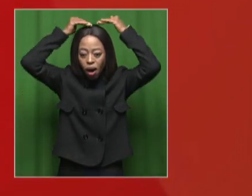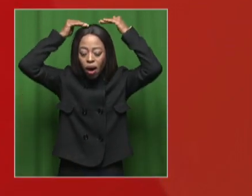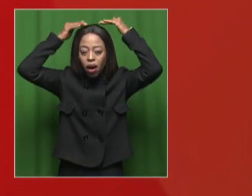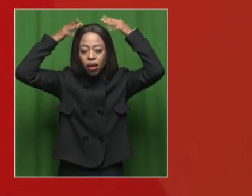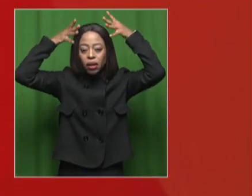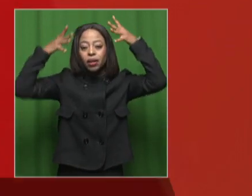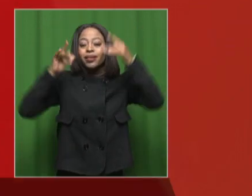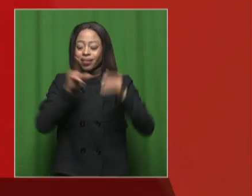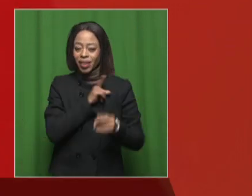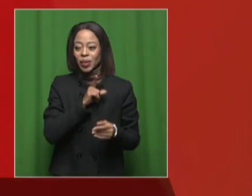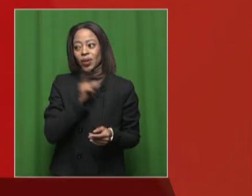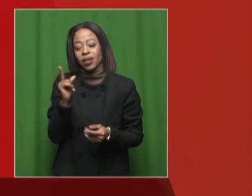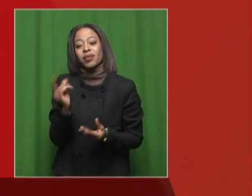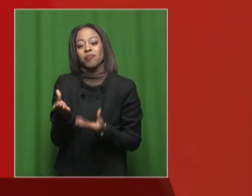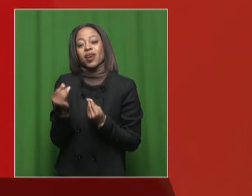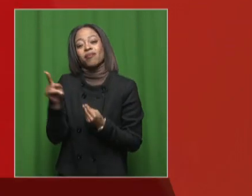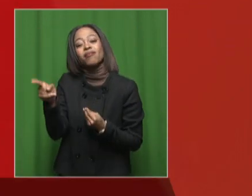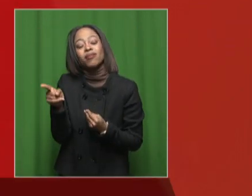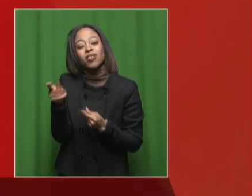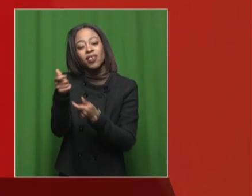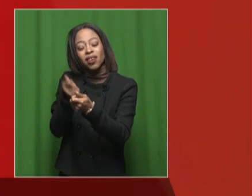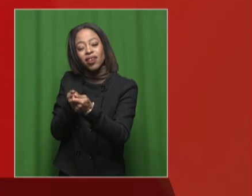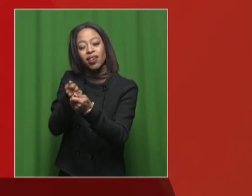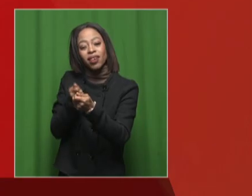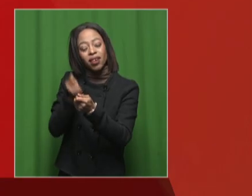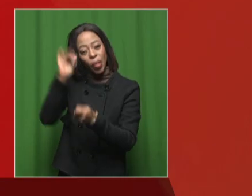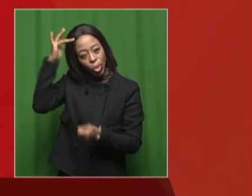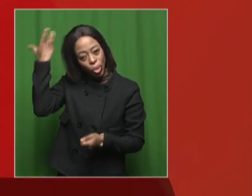cause traction alopecia. Now, if you look at